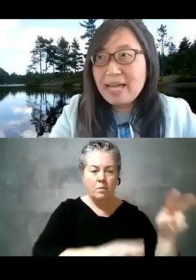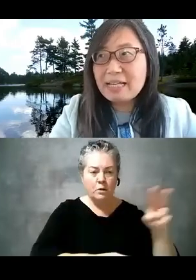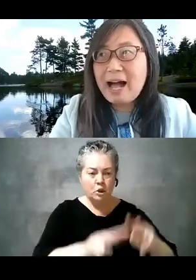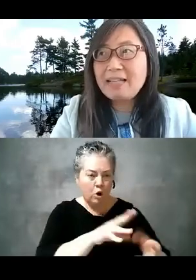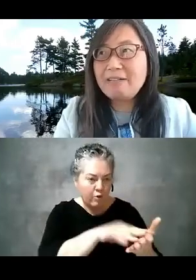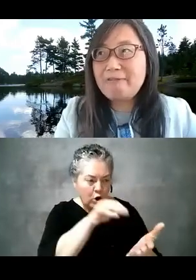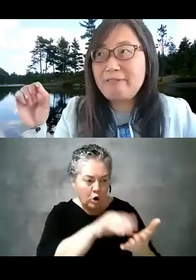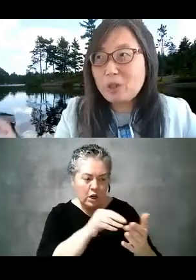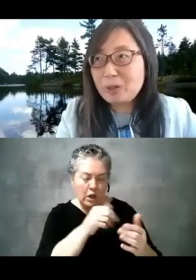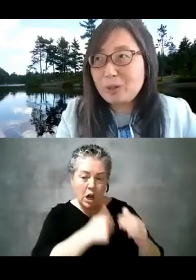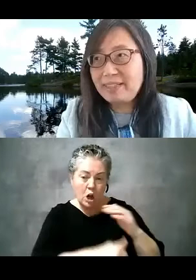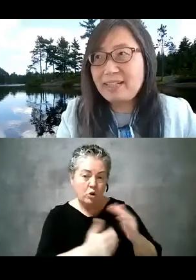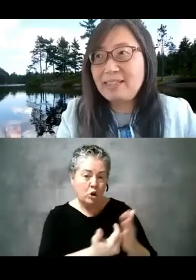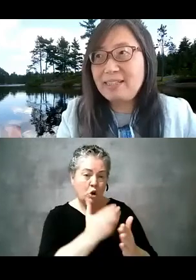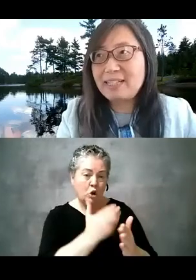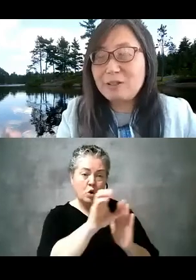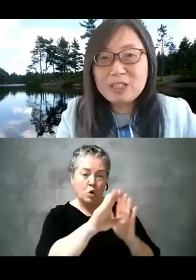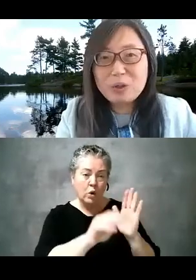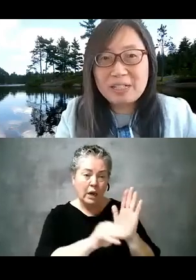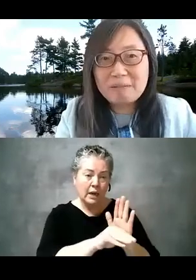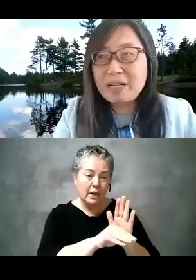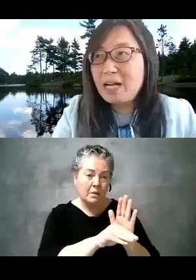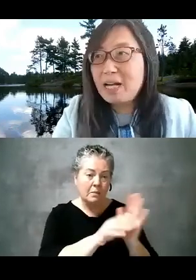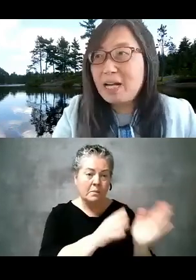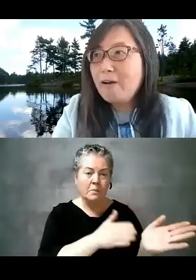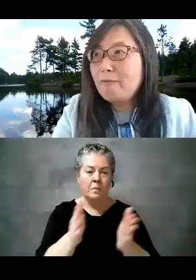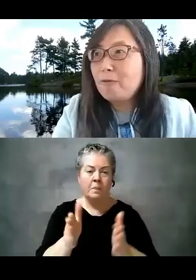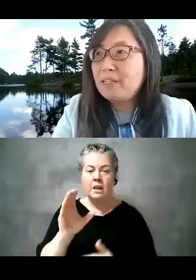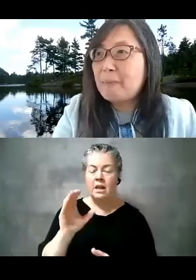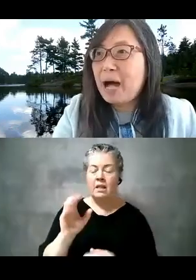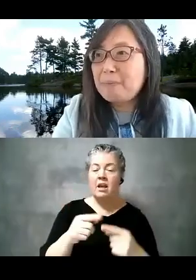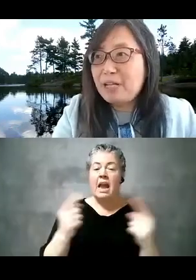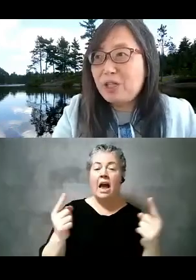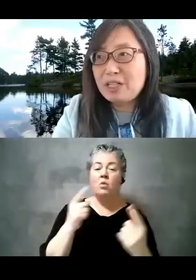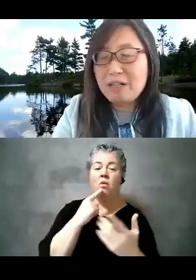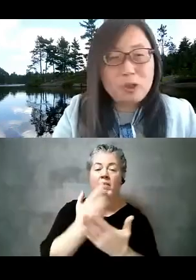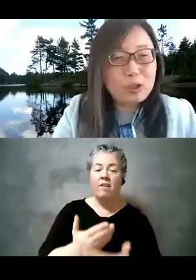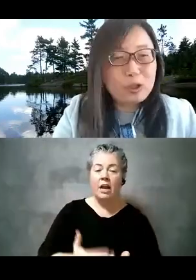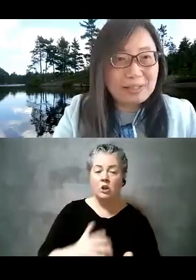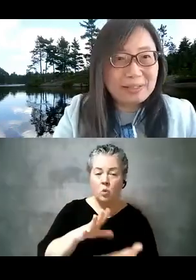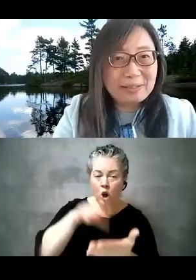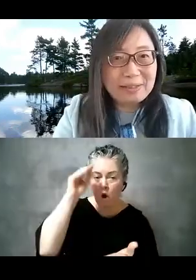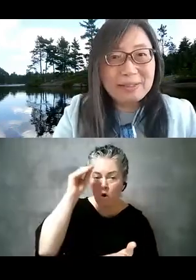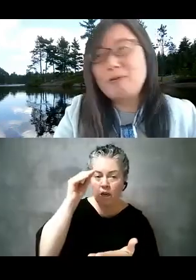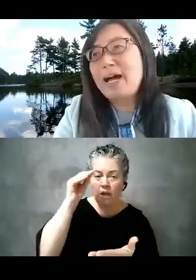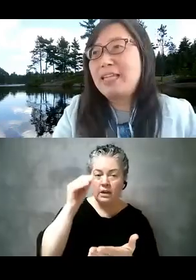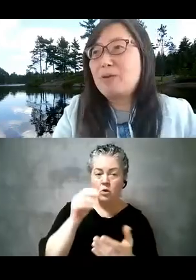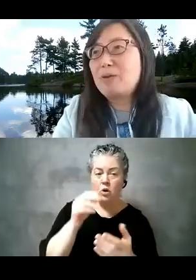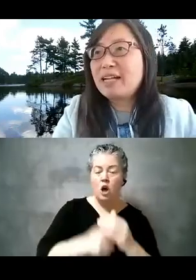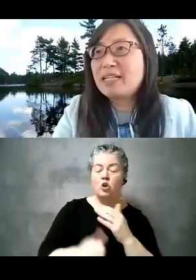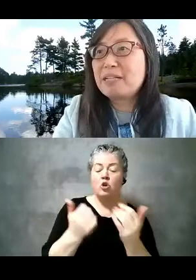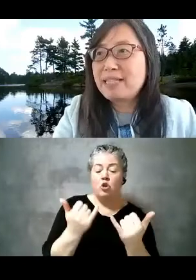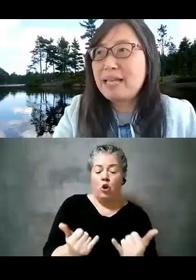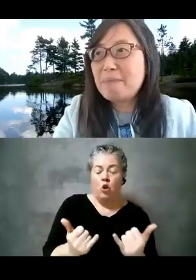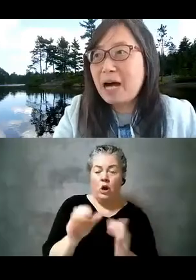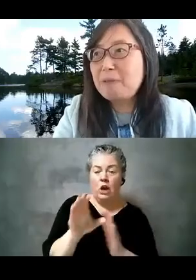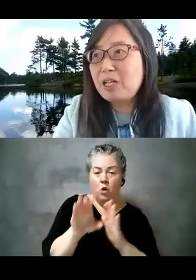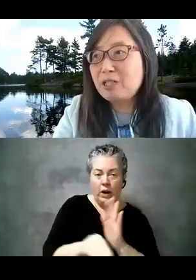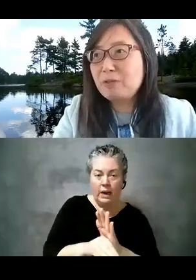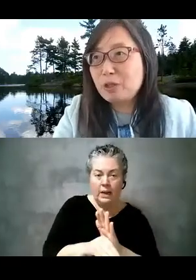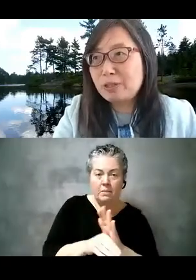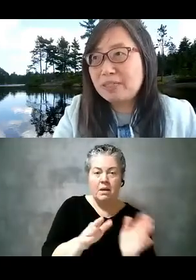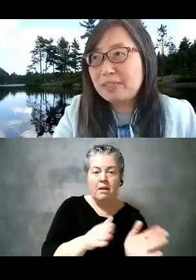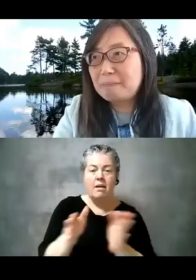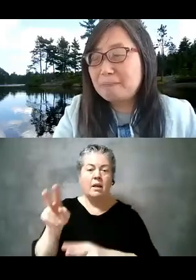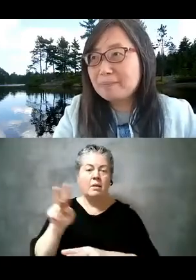curriculum and the counterfactual learning under the current curriculum for the population of children, right? And we're talking about the same